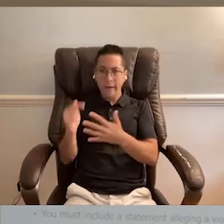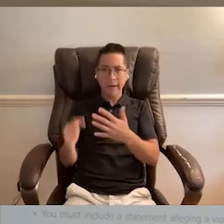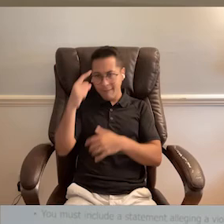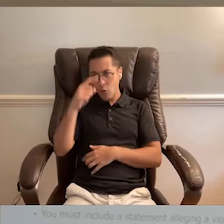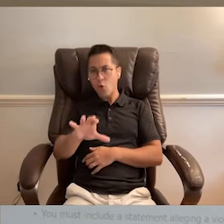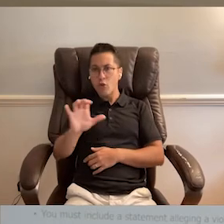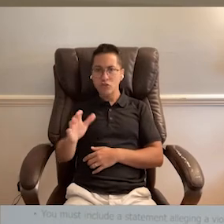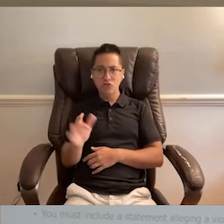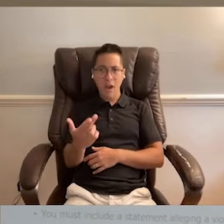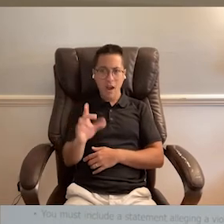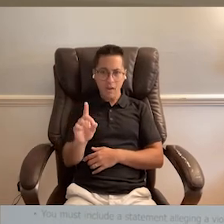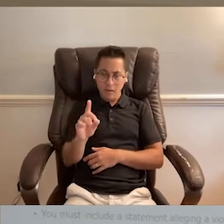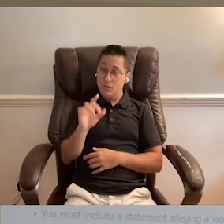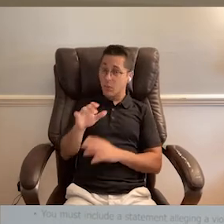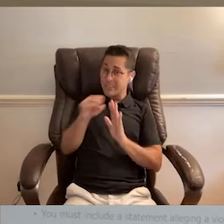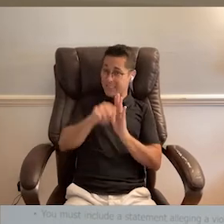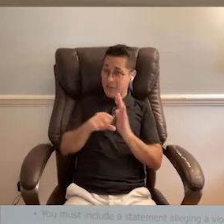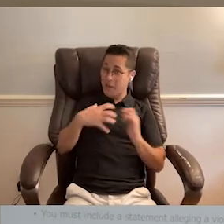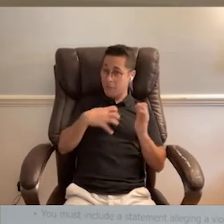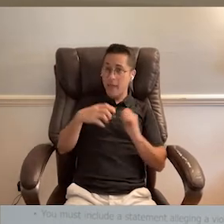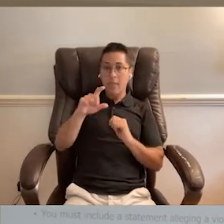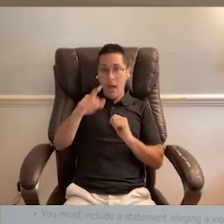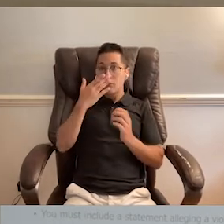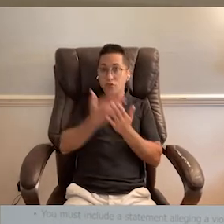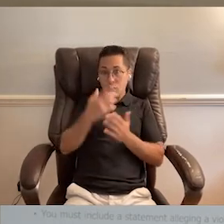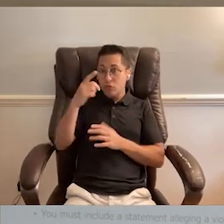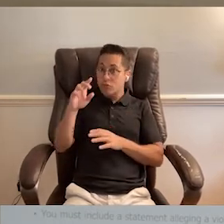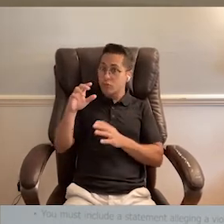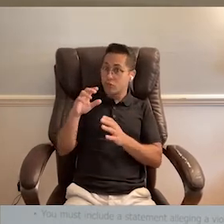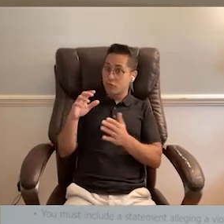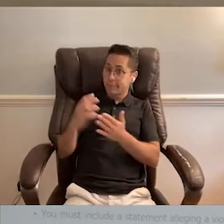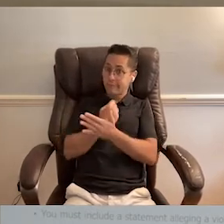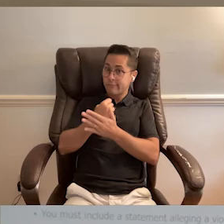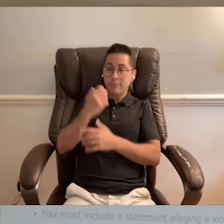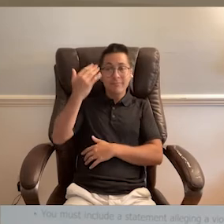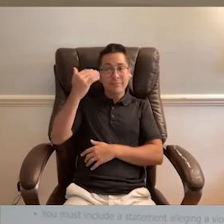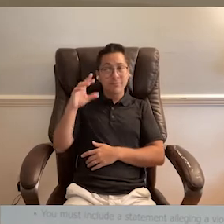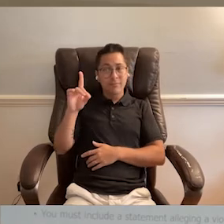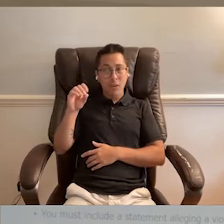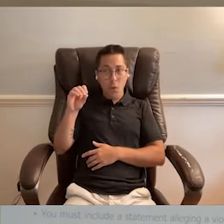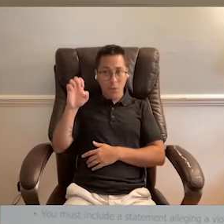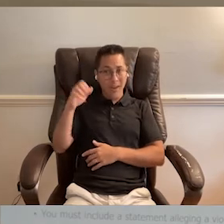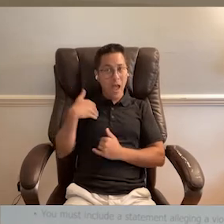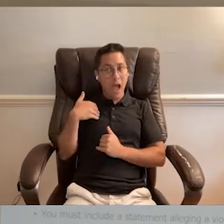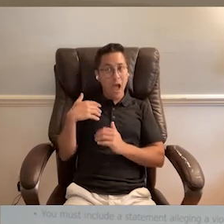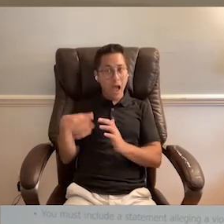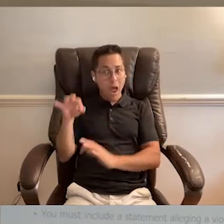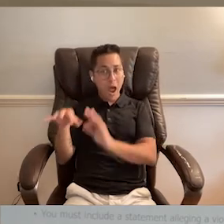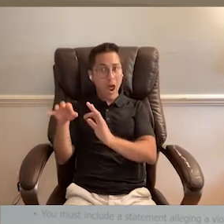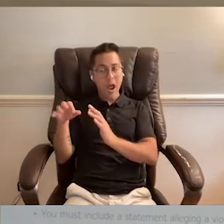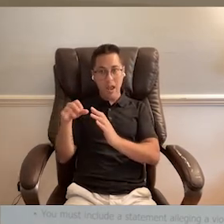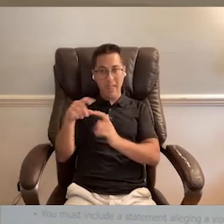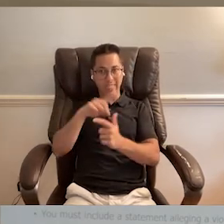is a good thing to use, because when DOE has findings, then DOE enforces those findings. You don't